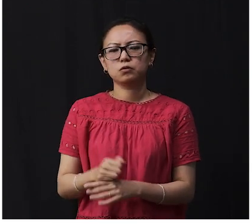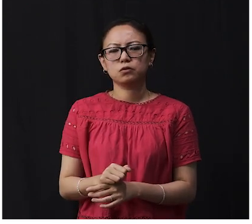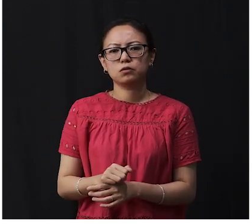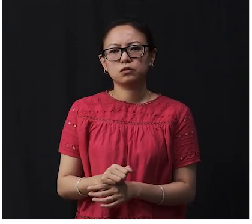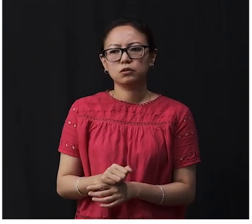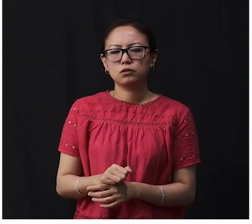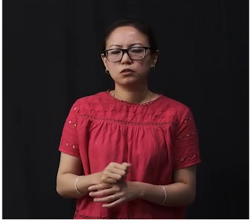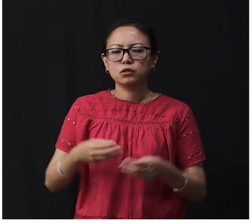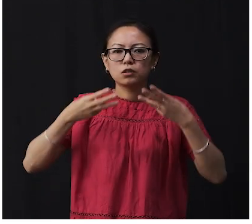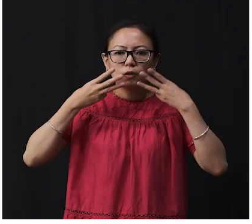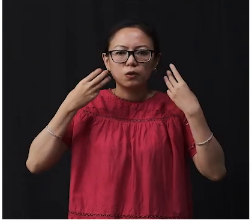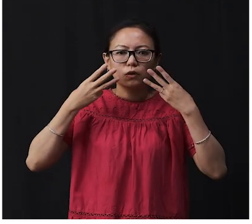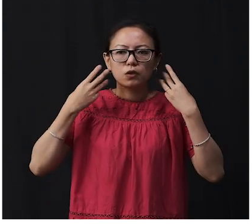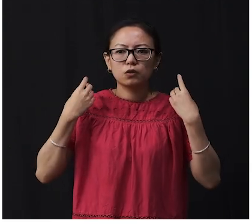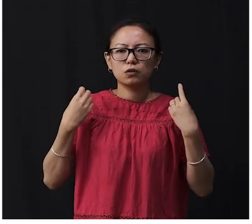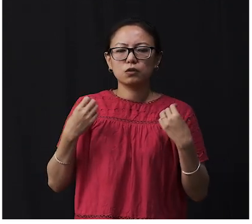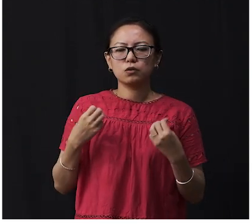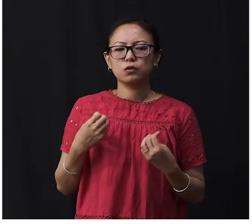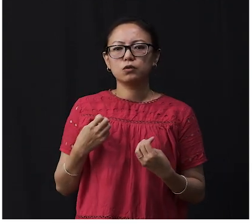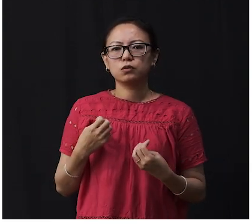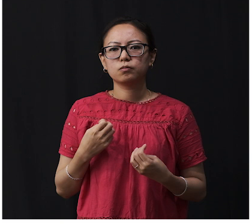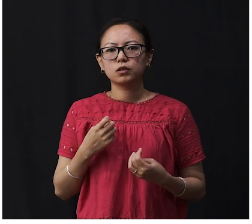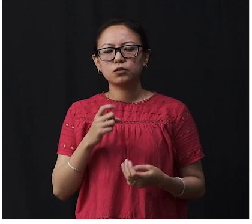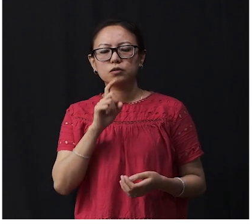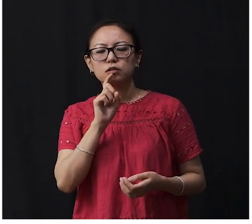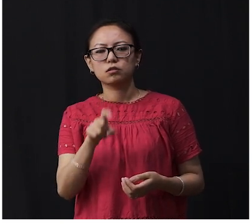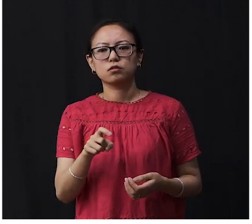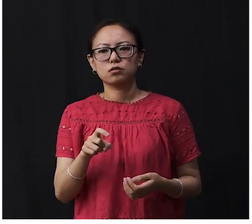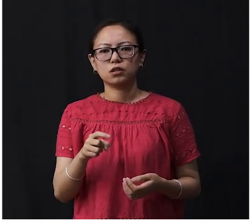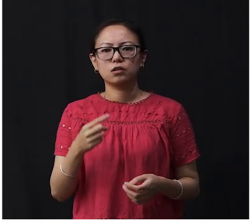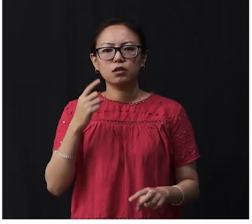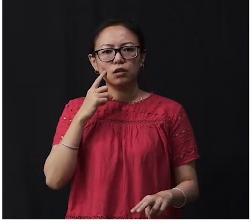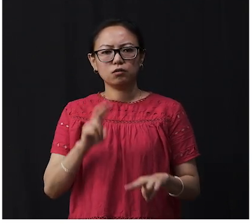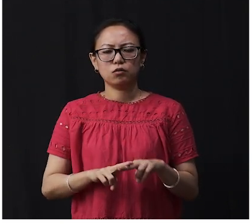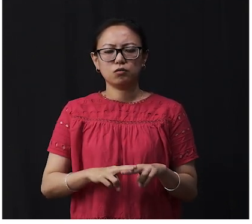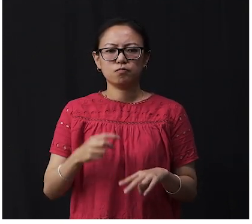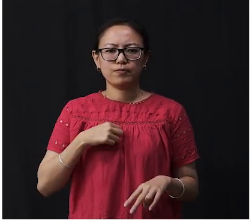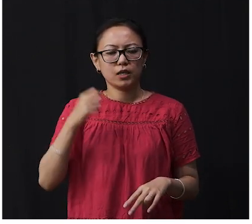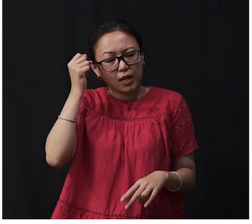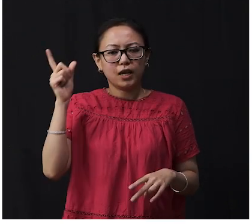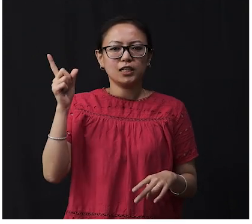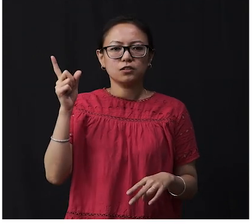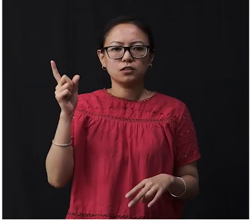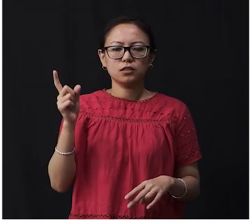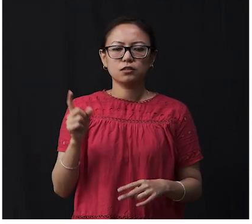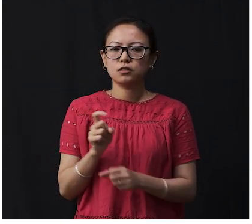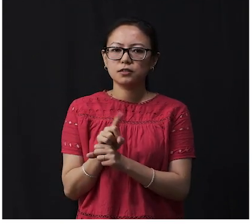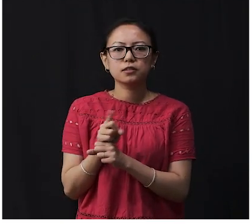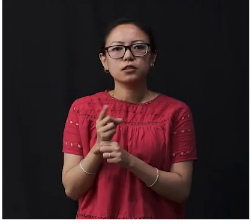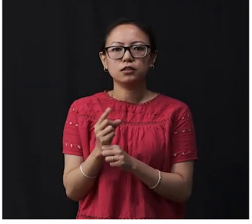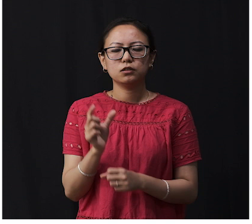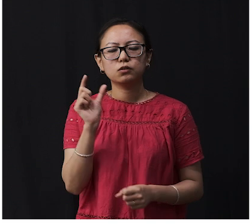wag mine when I am angry. So here is a picture of a cat, and the